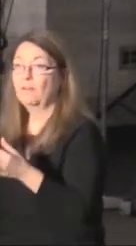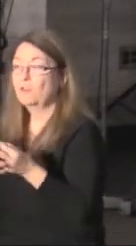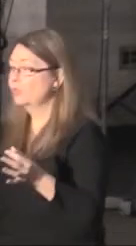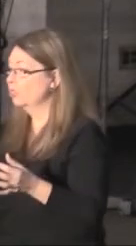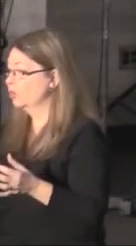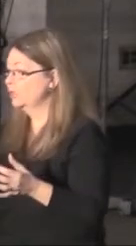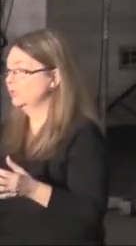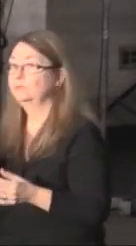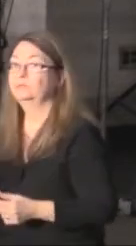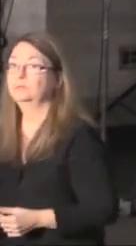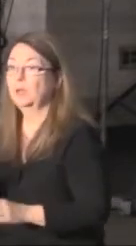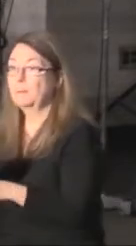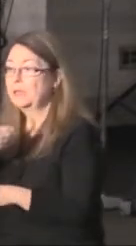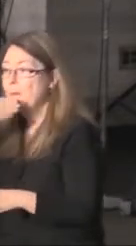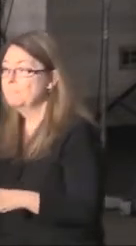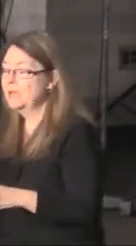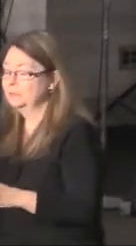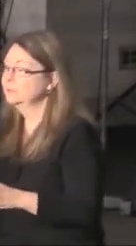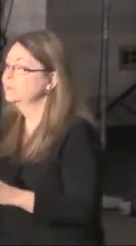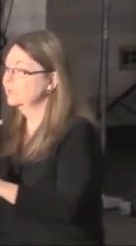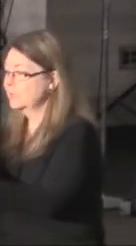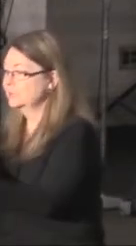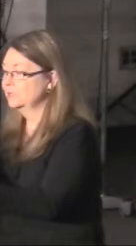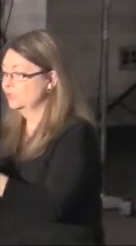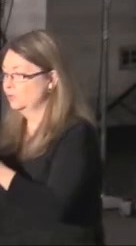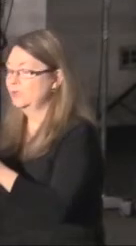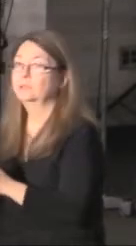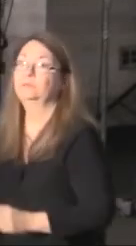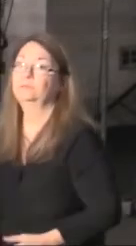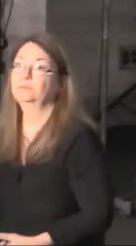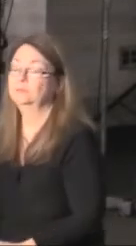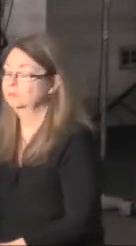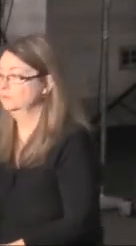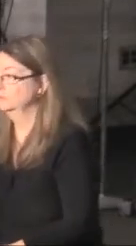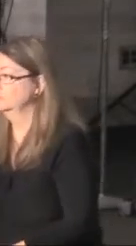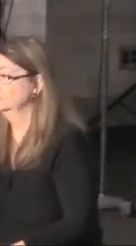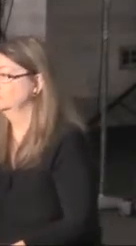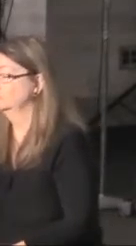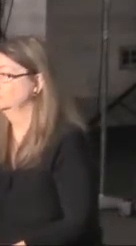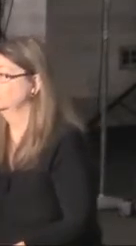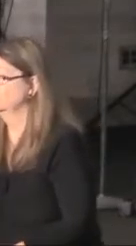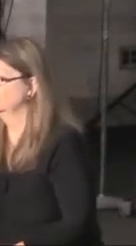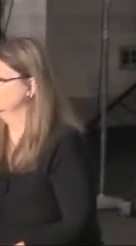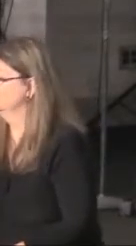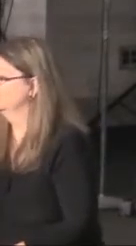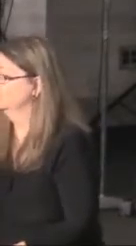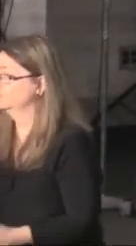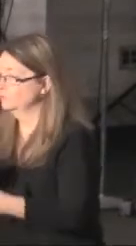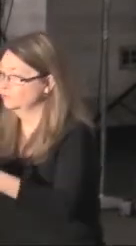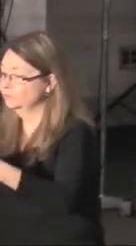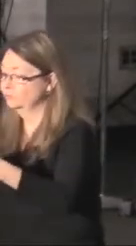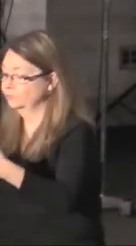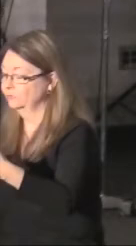13. He's making the best of his own circumstance. He says, here's the first result, okay, of my imprisonment. He gives us three results.